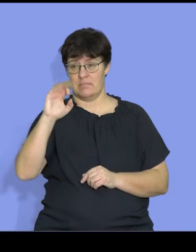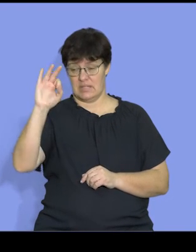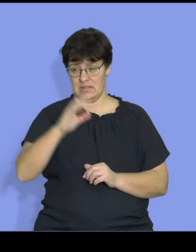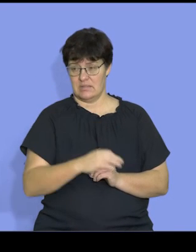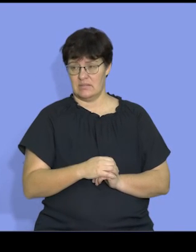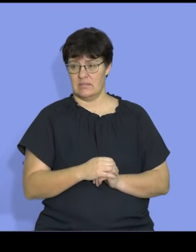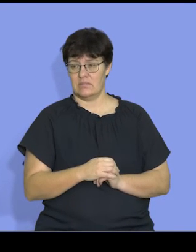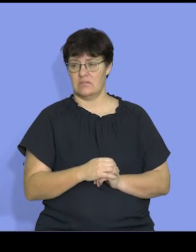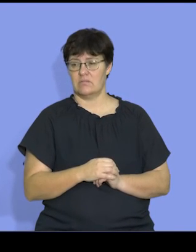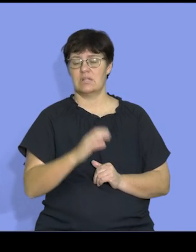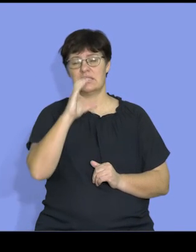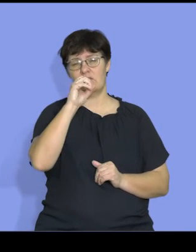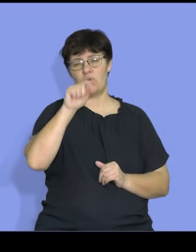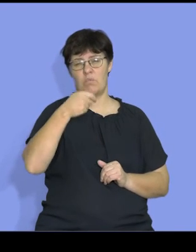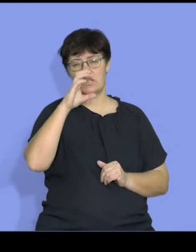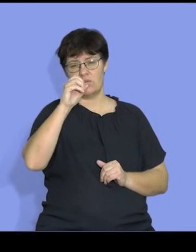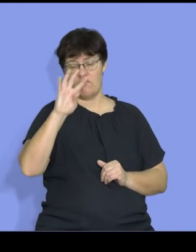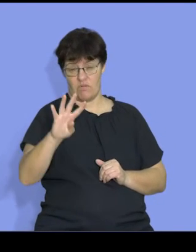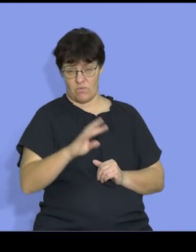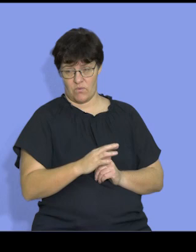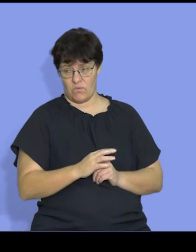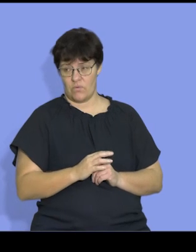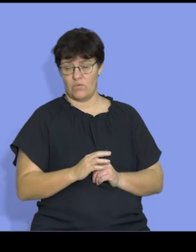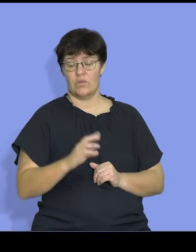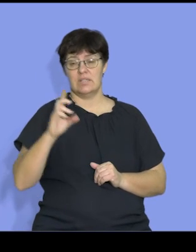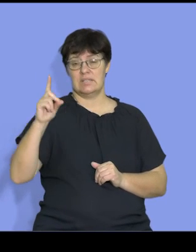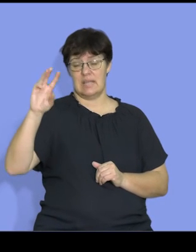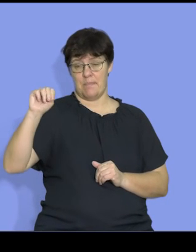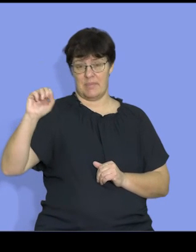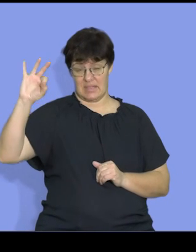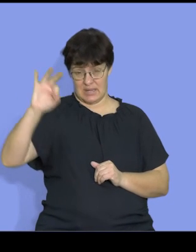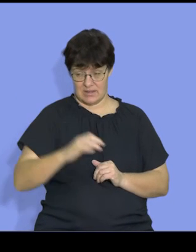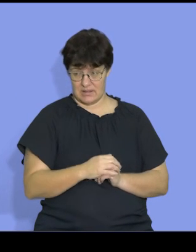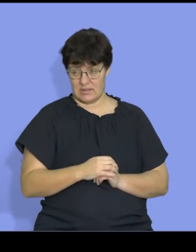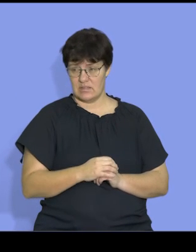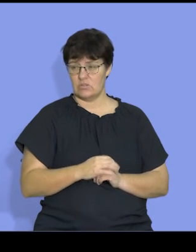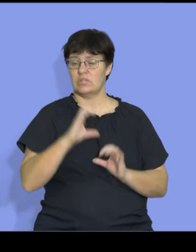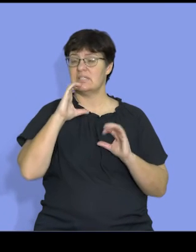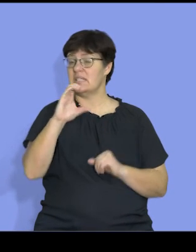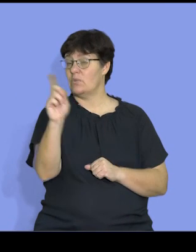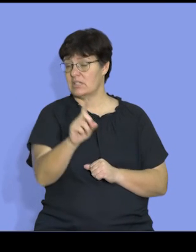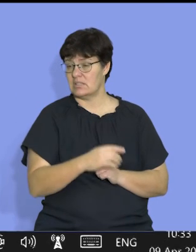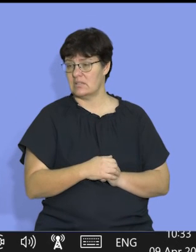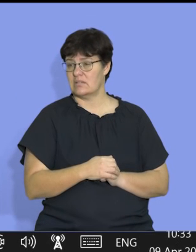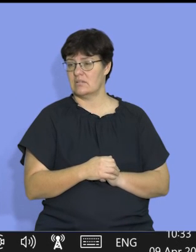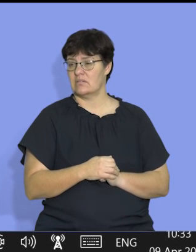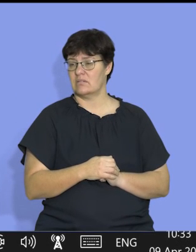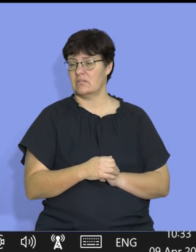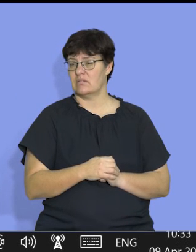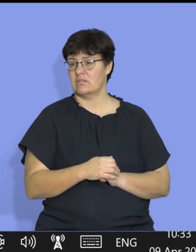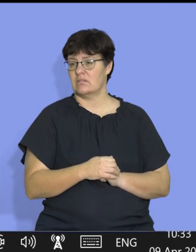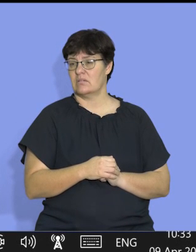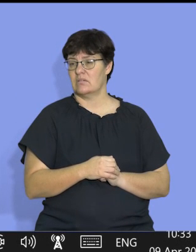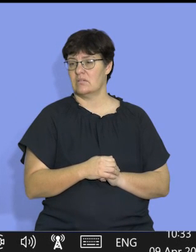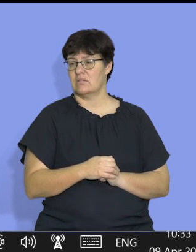40 is 0.04 cubic decimeters. So C becomes, right? So